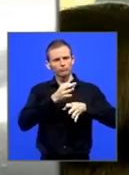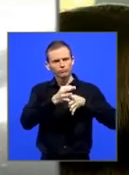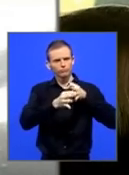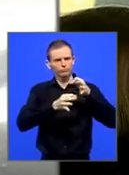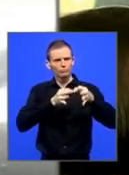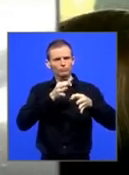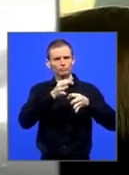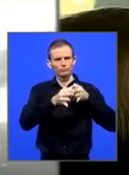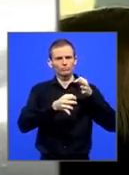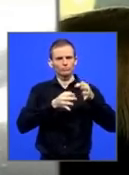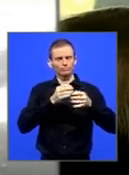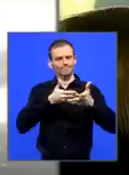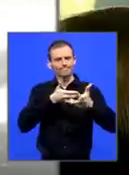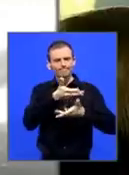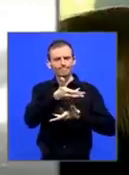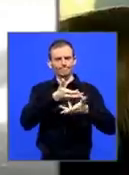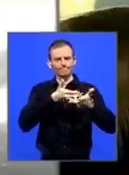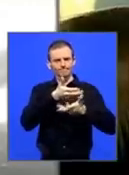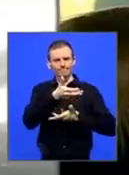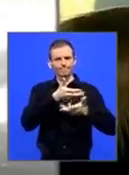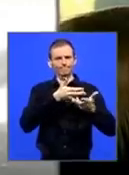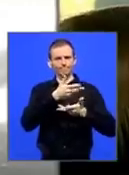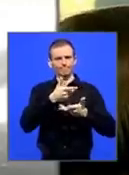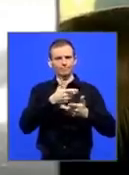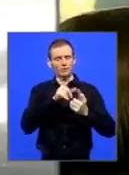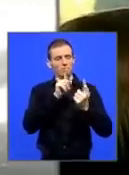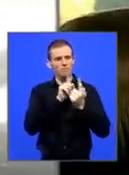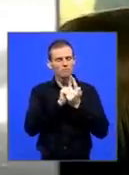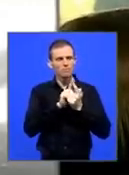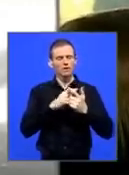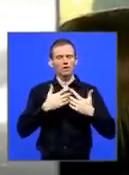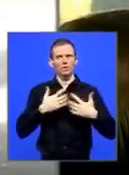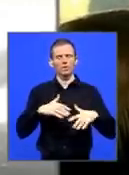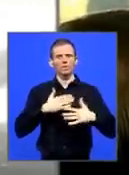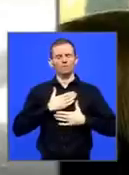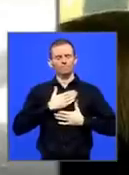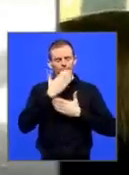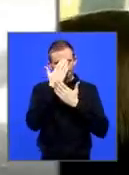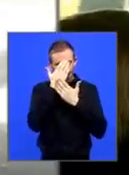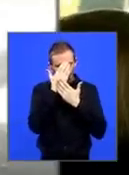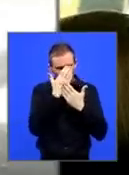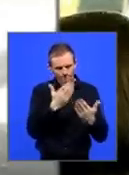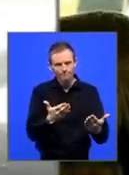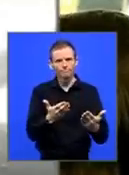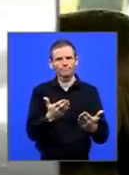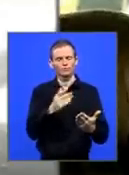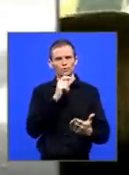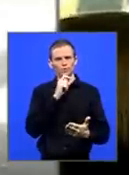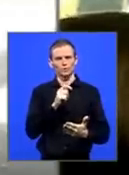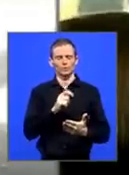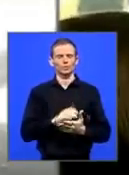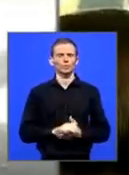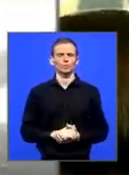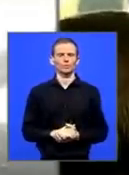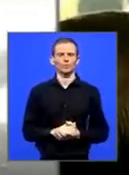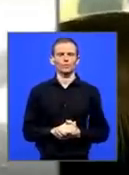meet Nelson Mandela, a figure of international stature. No? What was it about